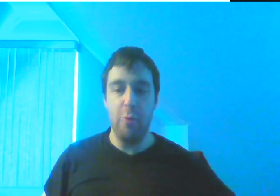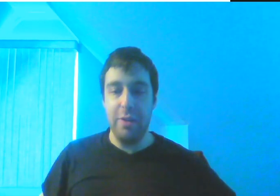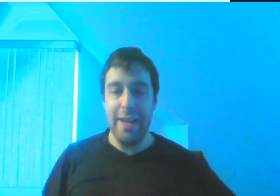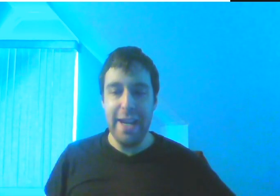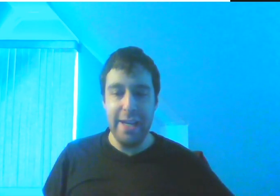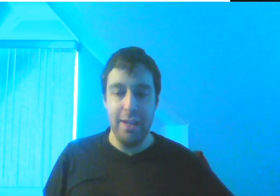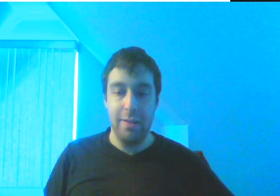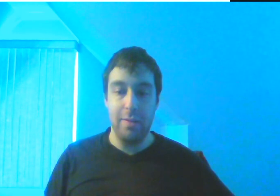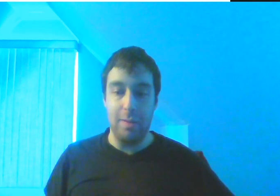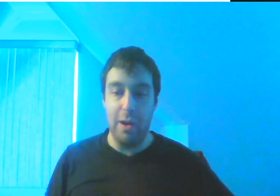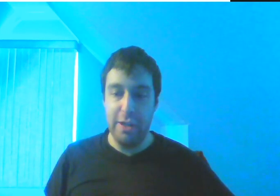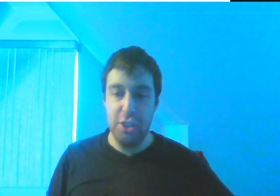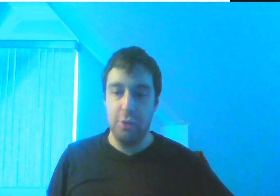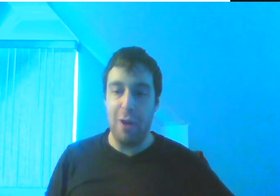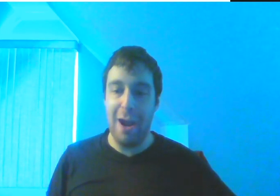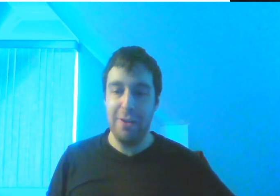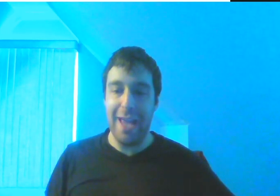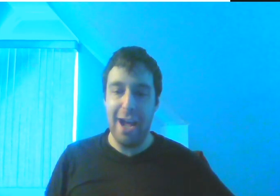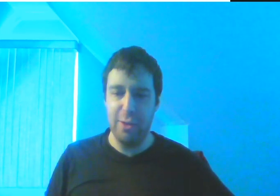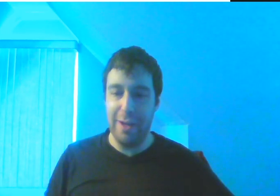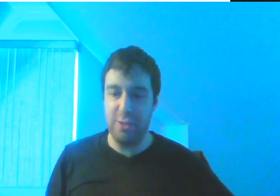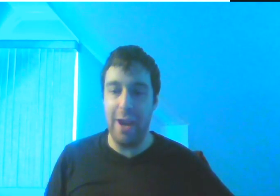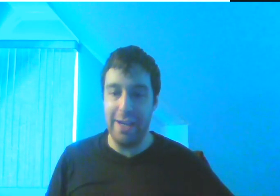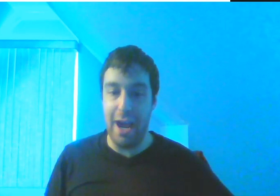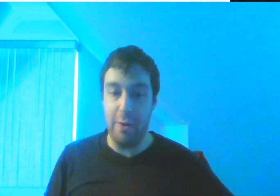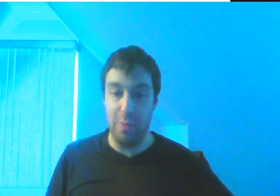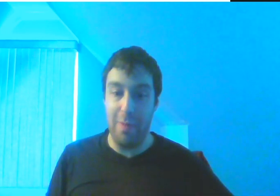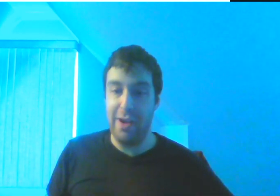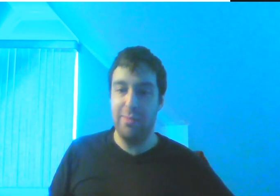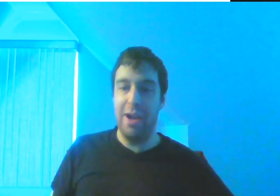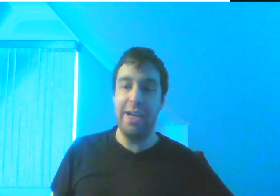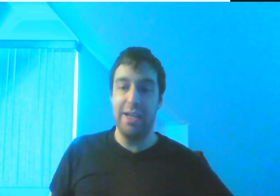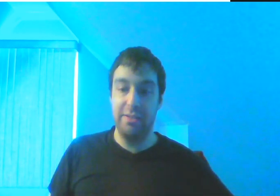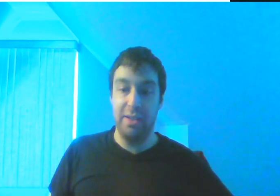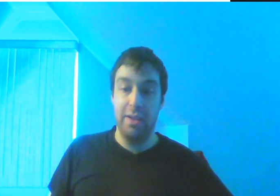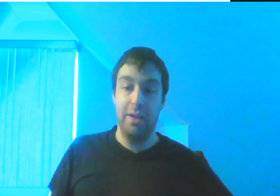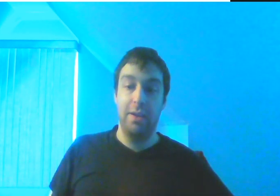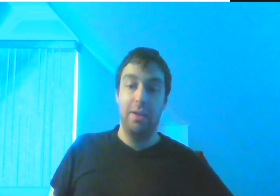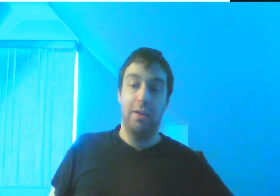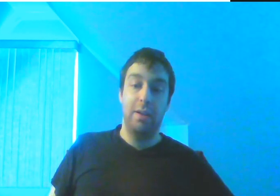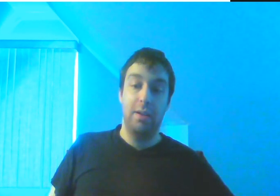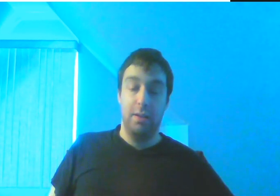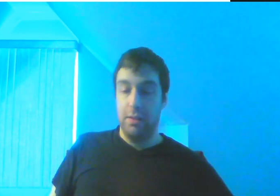we don't need large crowd gatherings right now. The bottom line is,